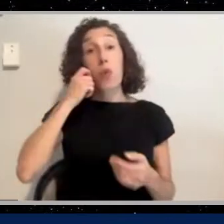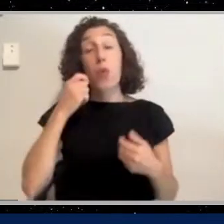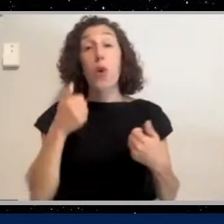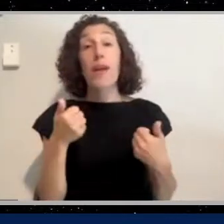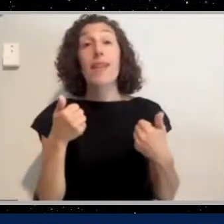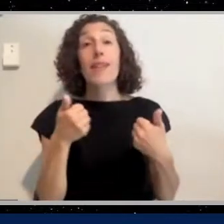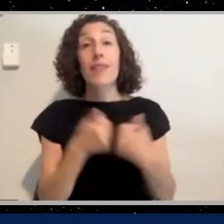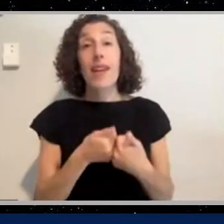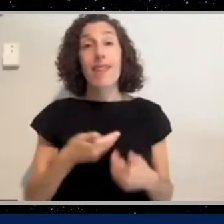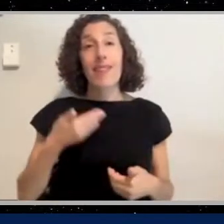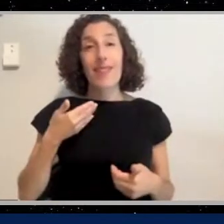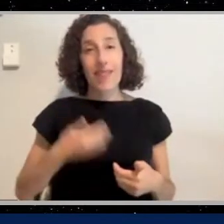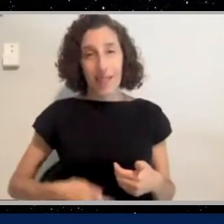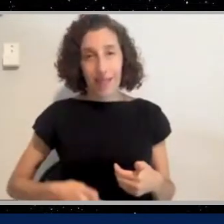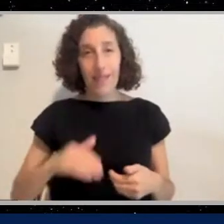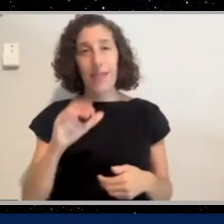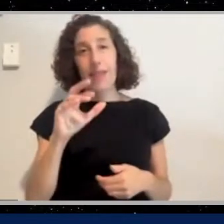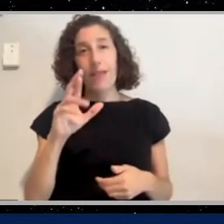really important.